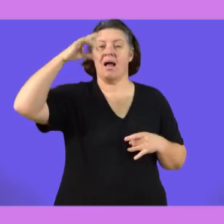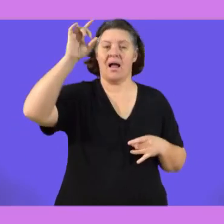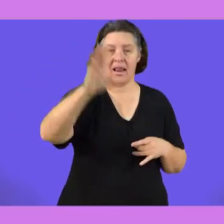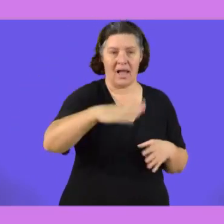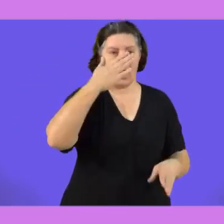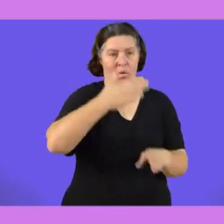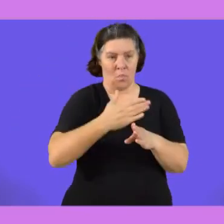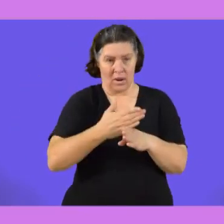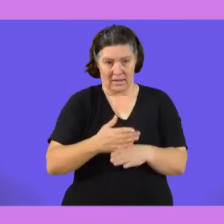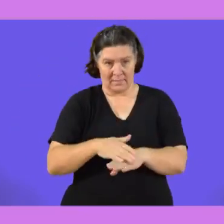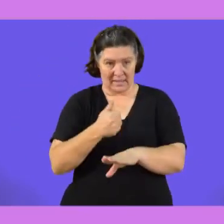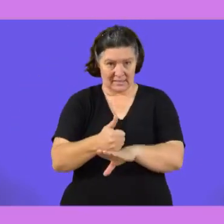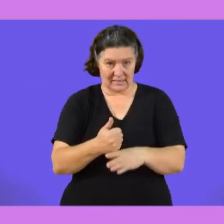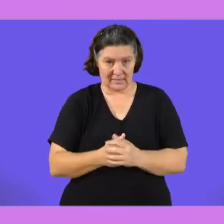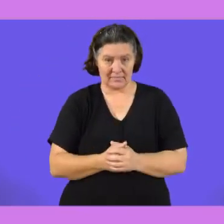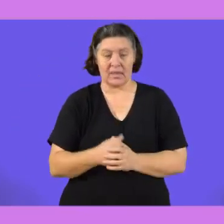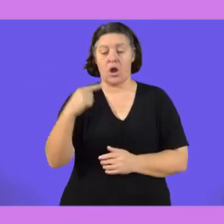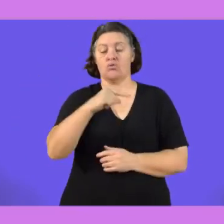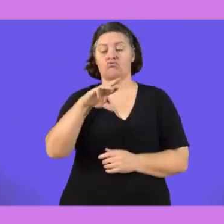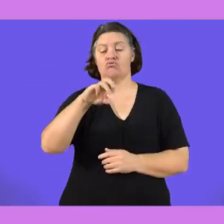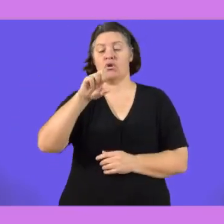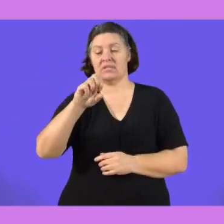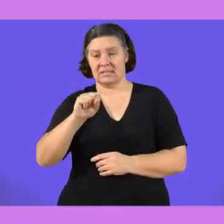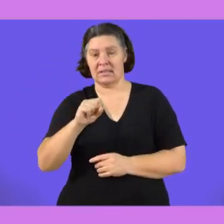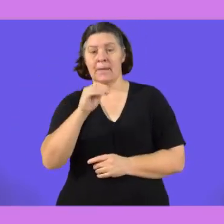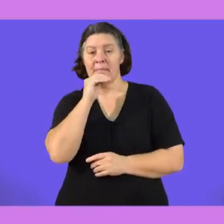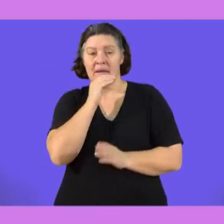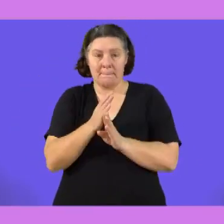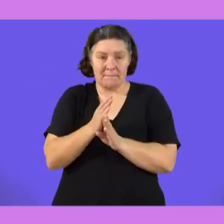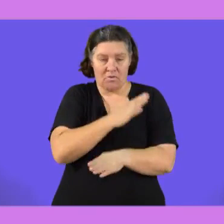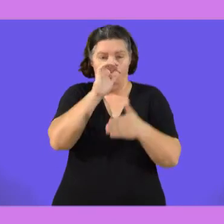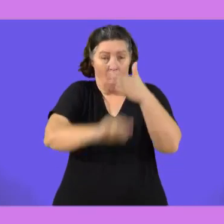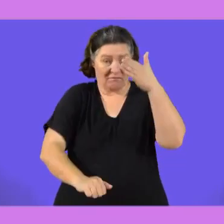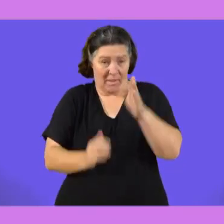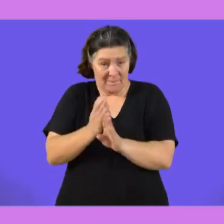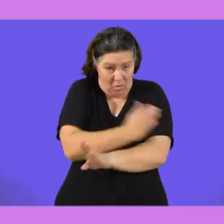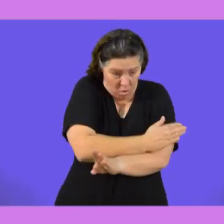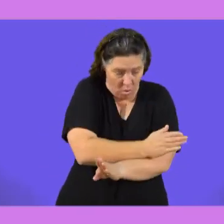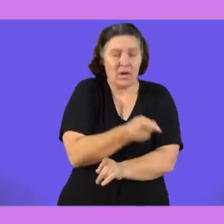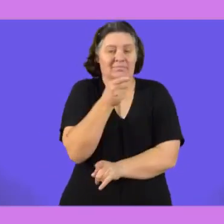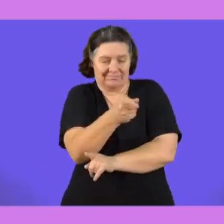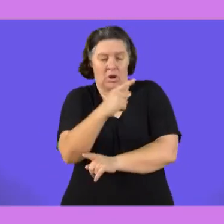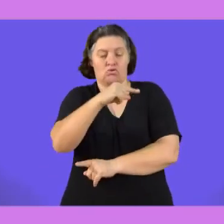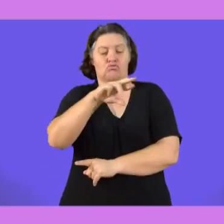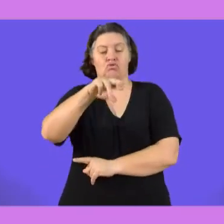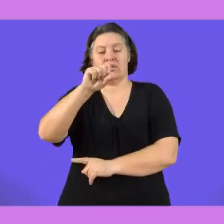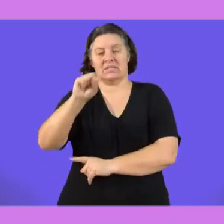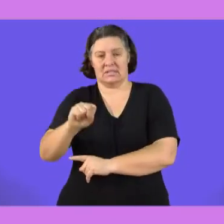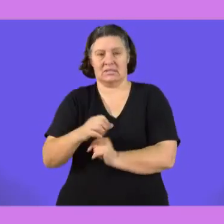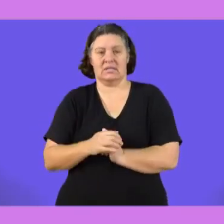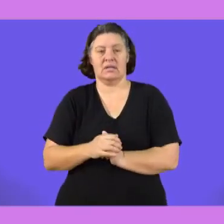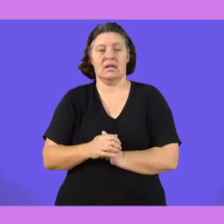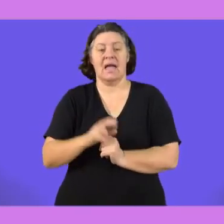work basis. Then important as well, gross income is the income earned before any deductions, right, have been